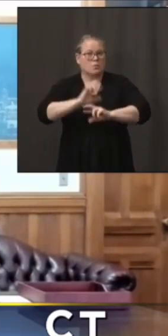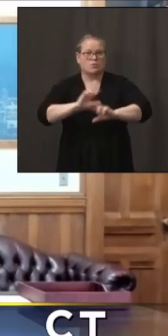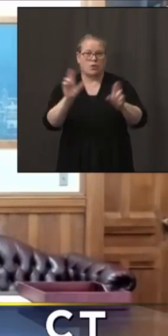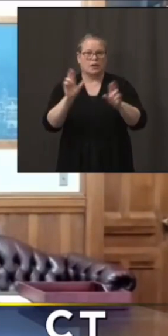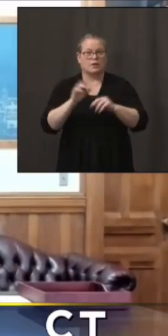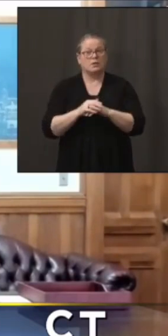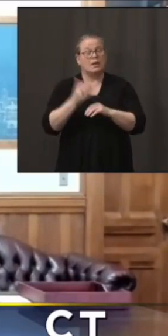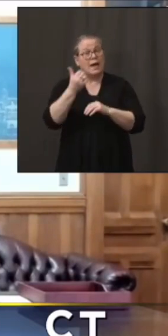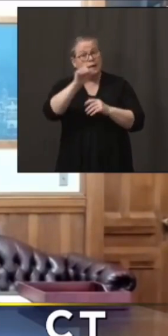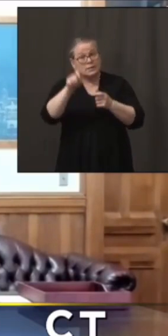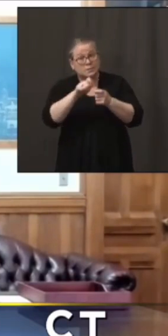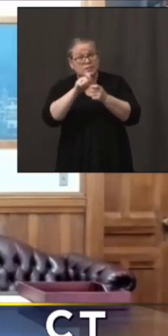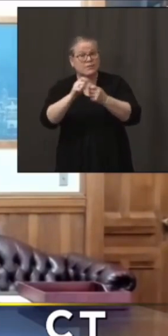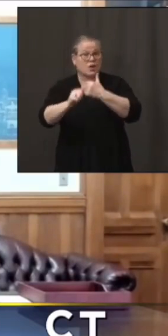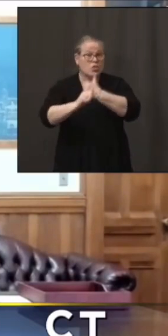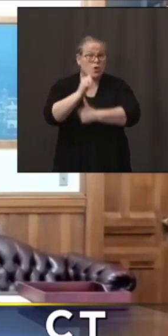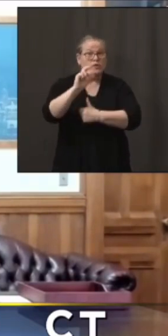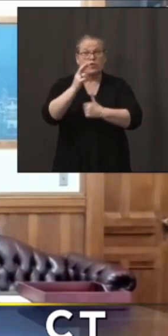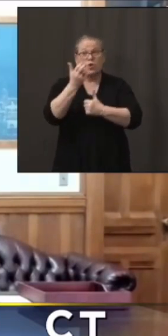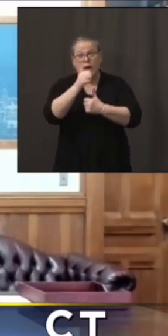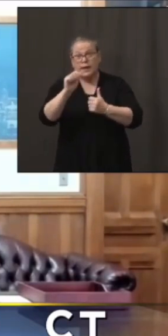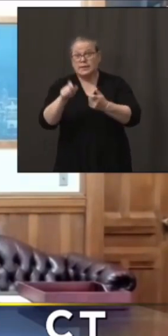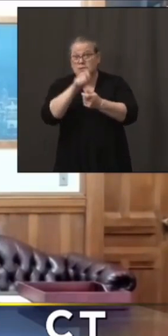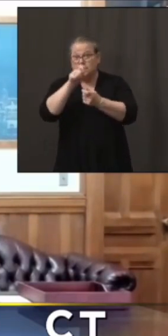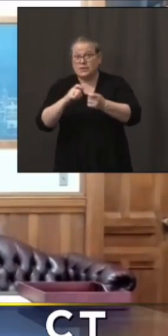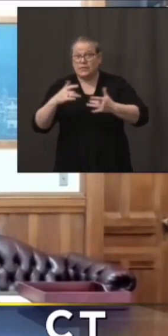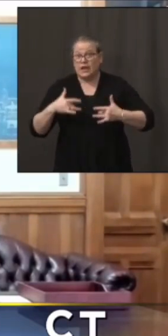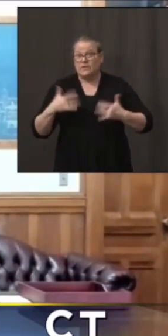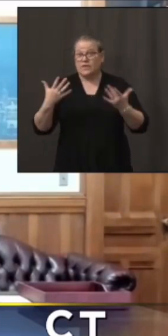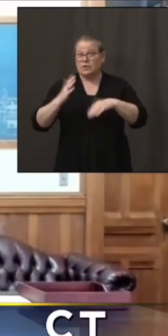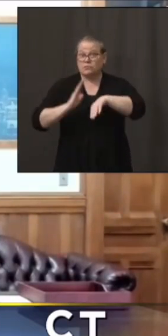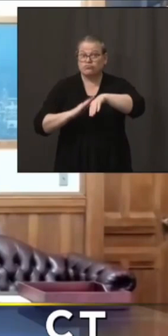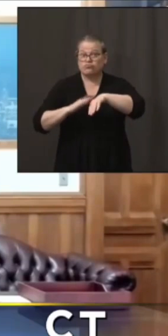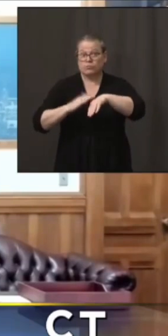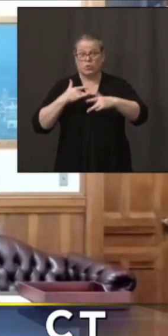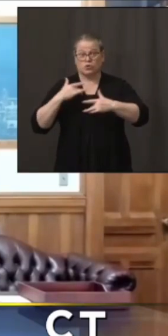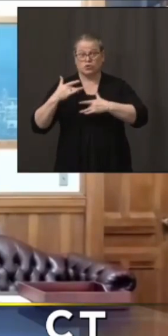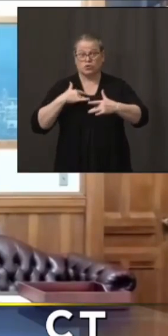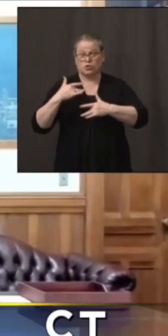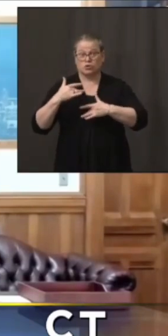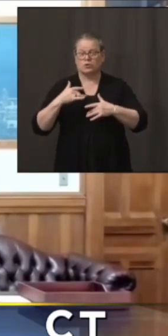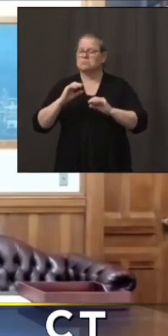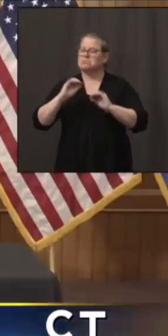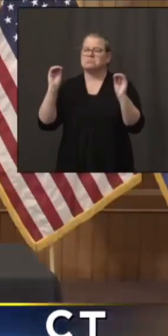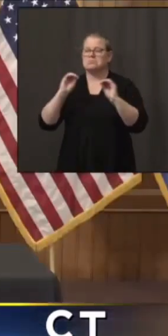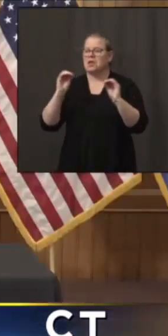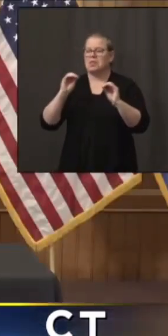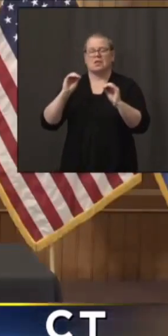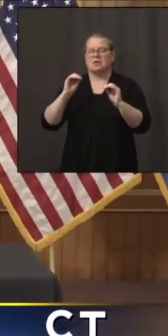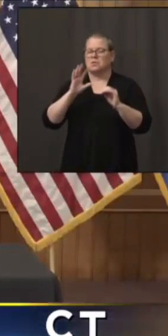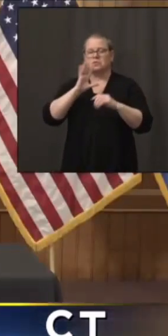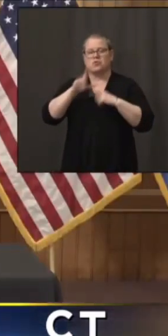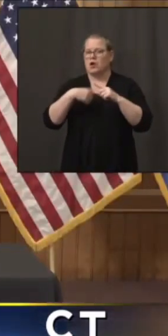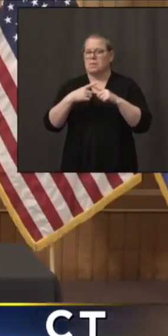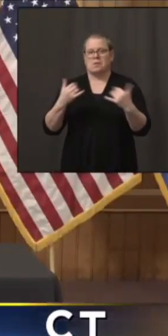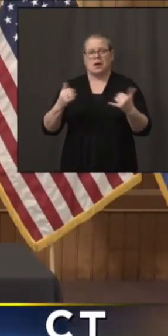that are concerning you right now? Nothing that we could speak of at this time. Okay, thanks, guys.